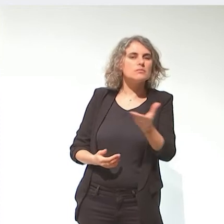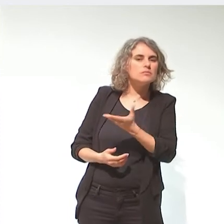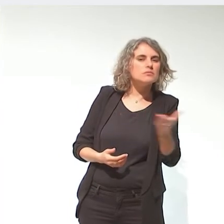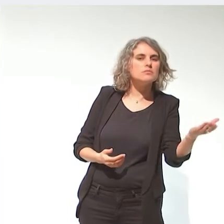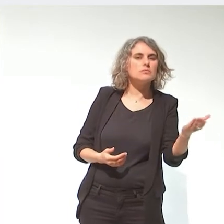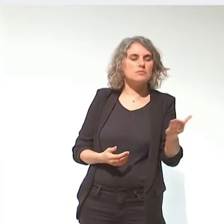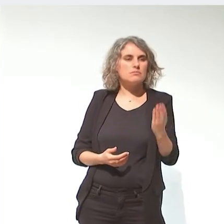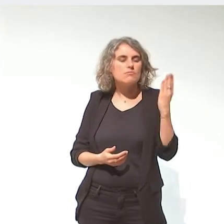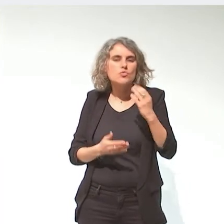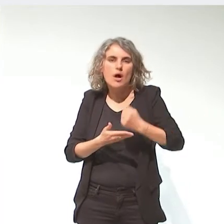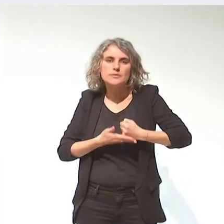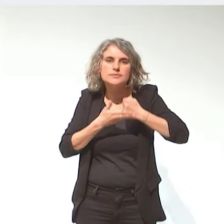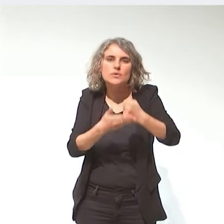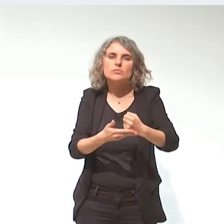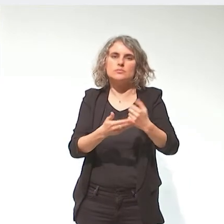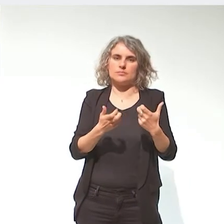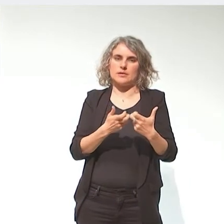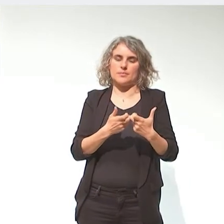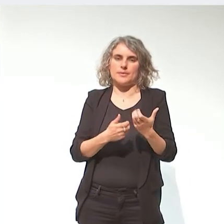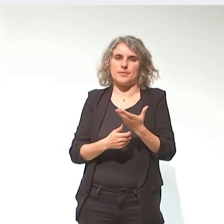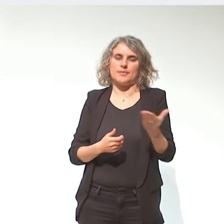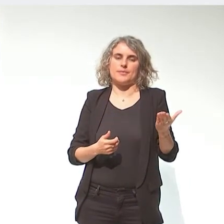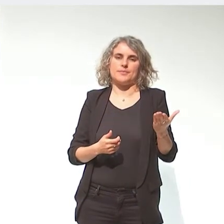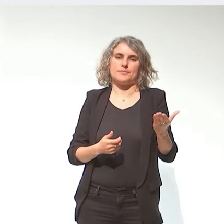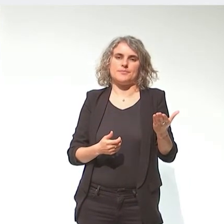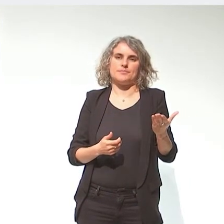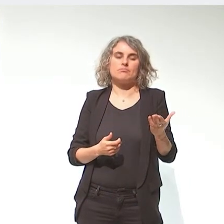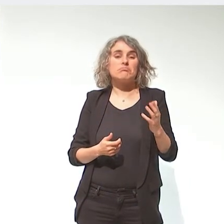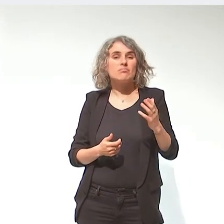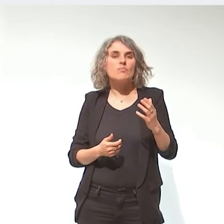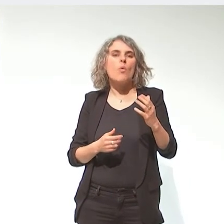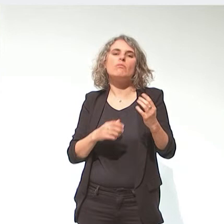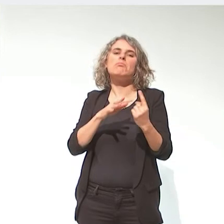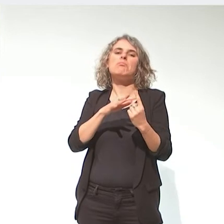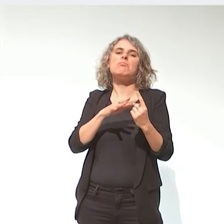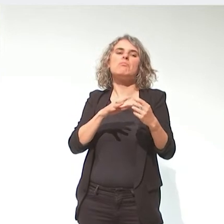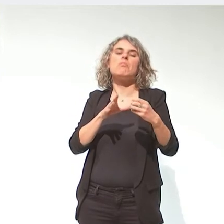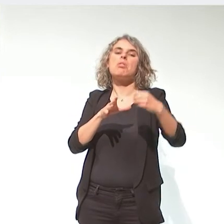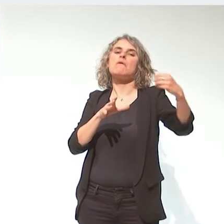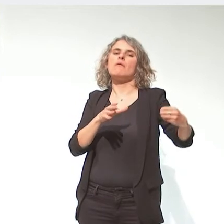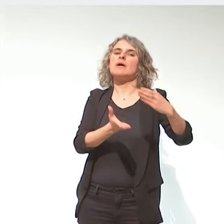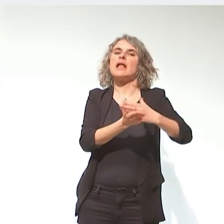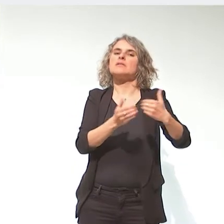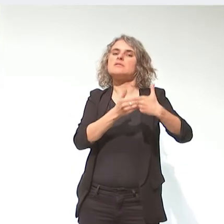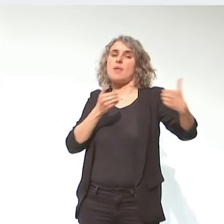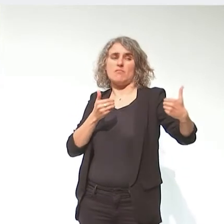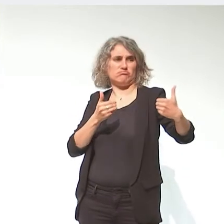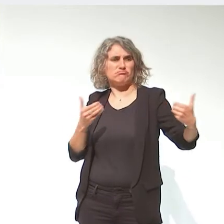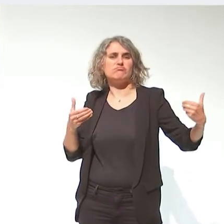their classrooms with their colleagues, with their regular teachers, and we have 85% of